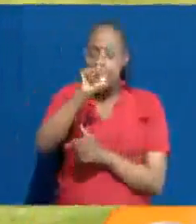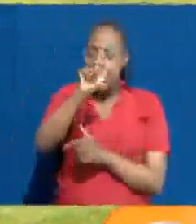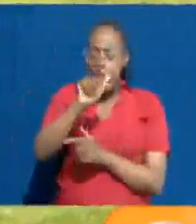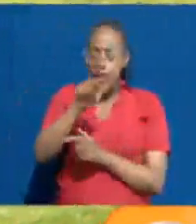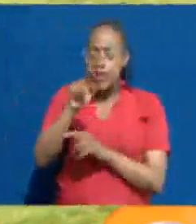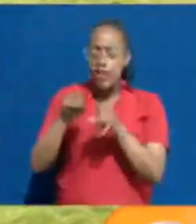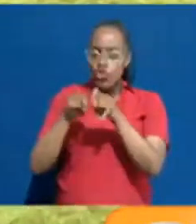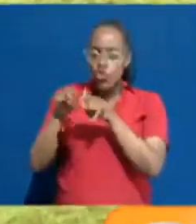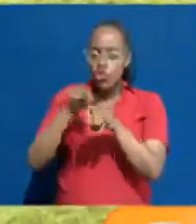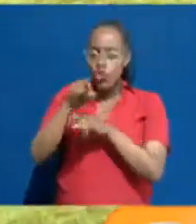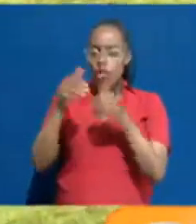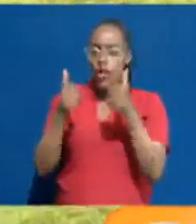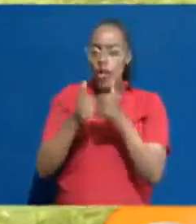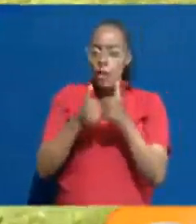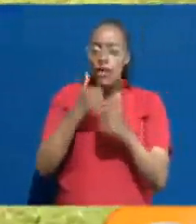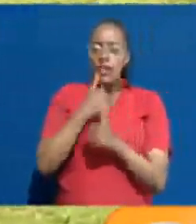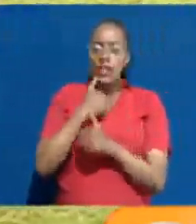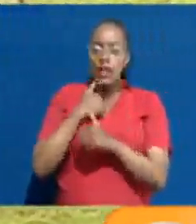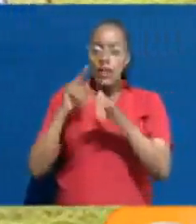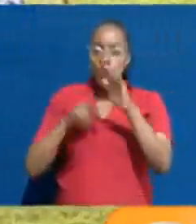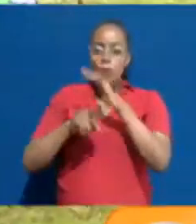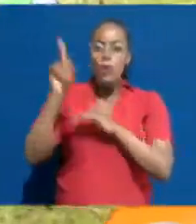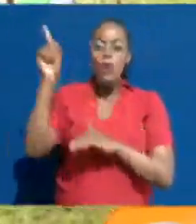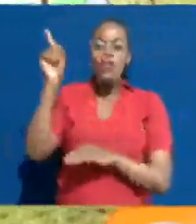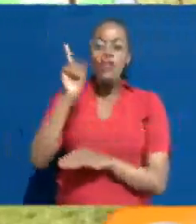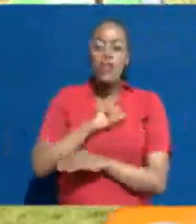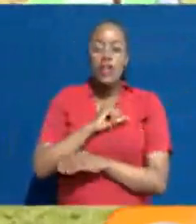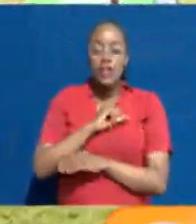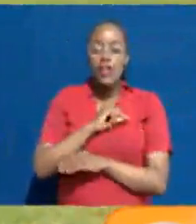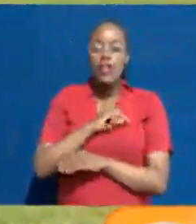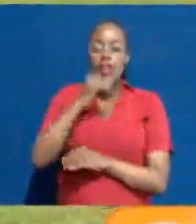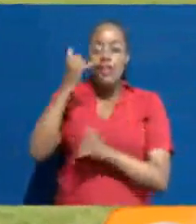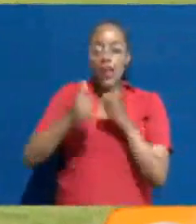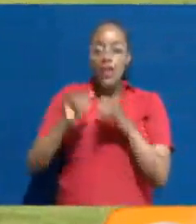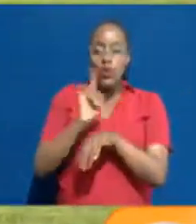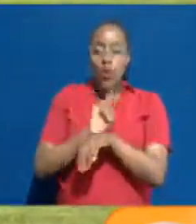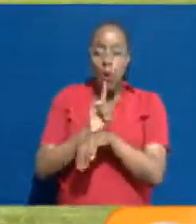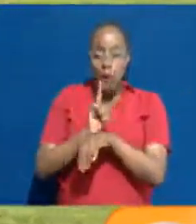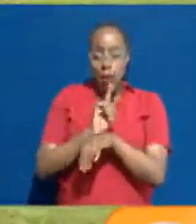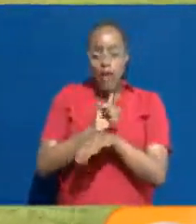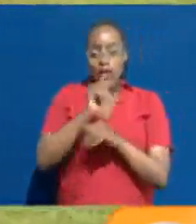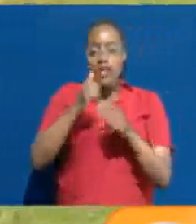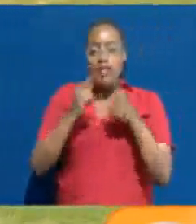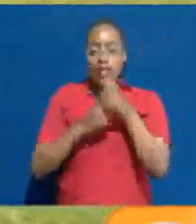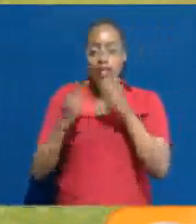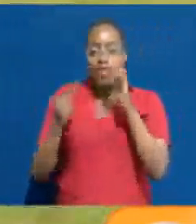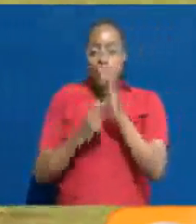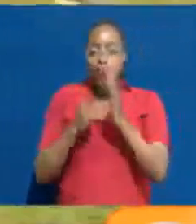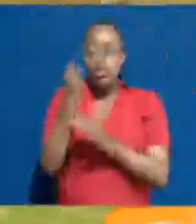in the second half, hitting the crossbar in the dying minutes. Both teams have 6 points and